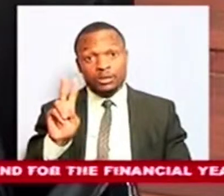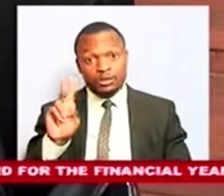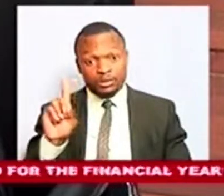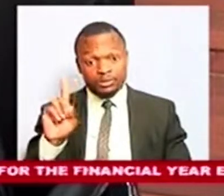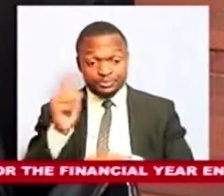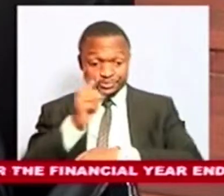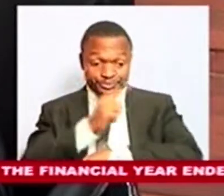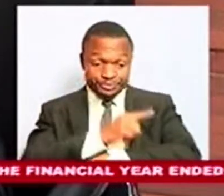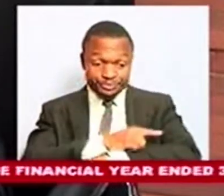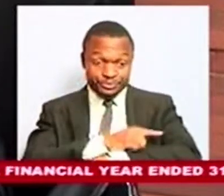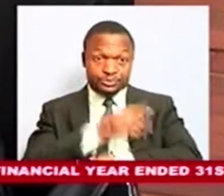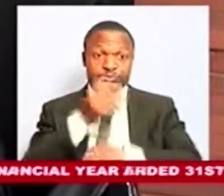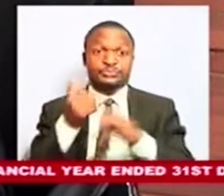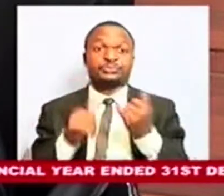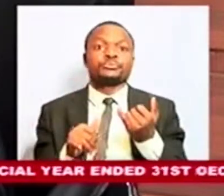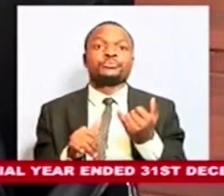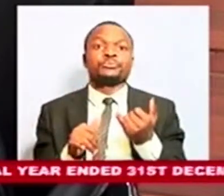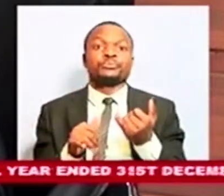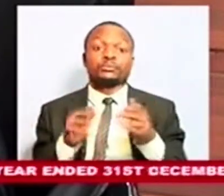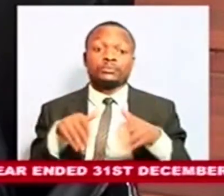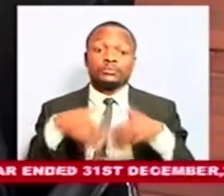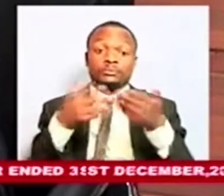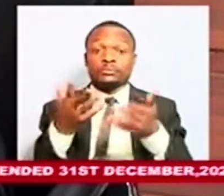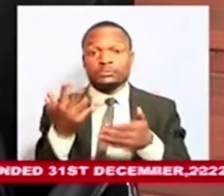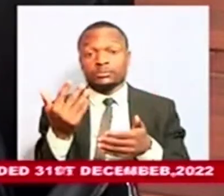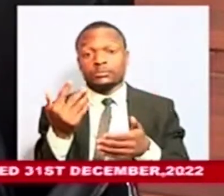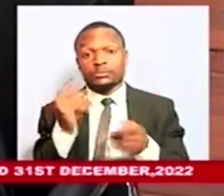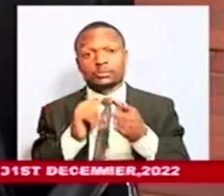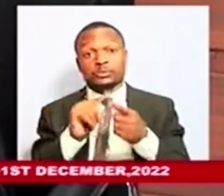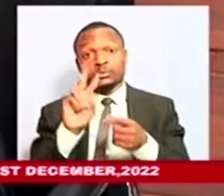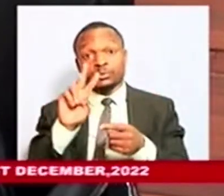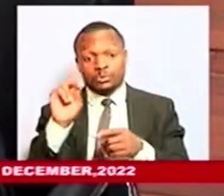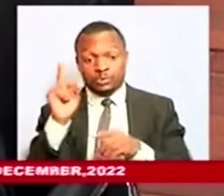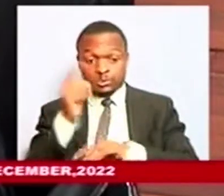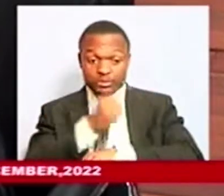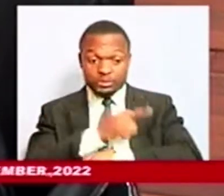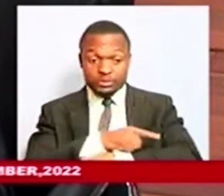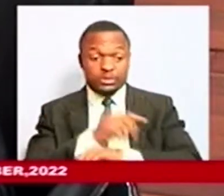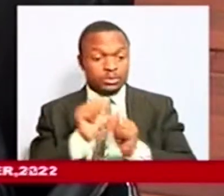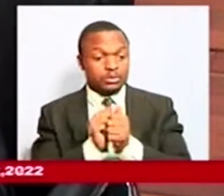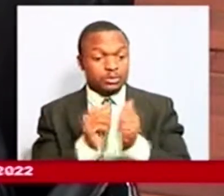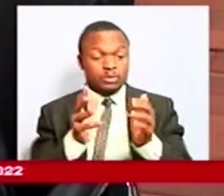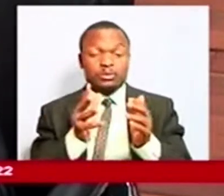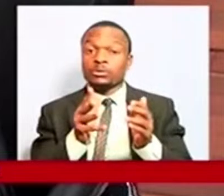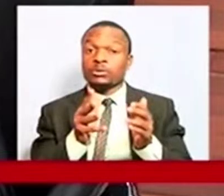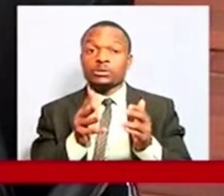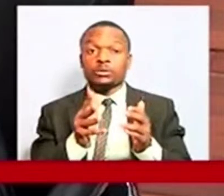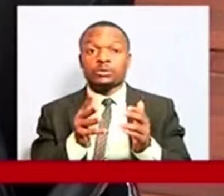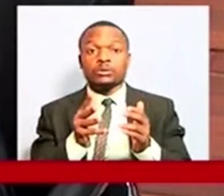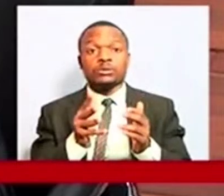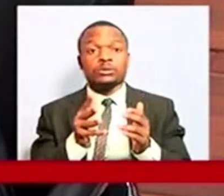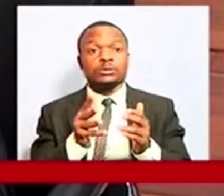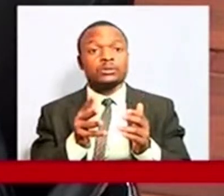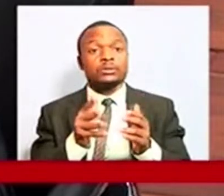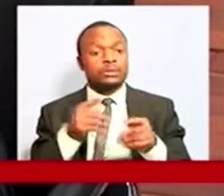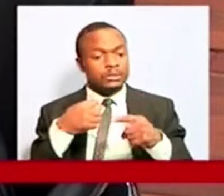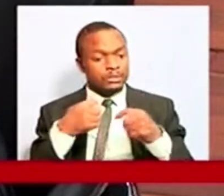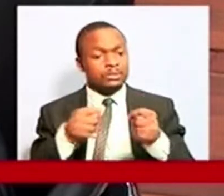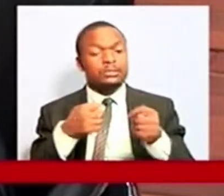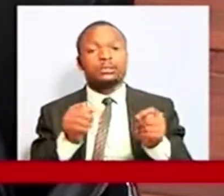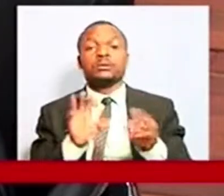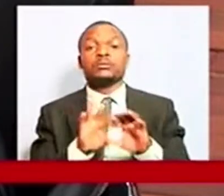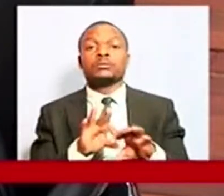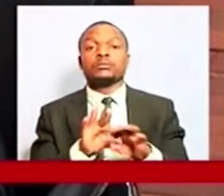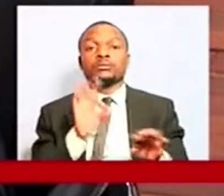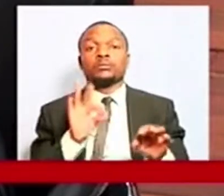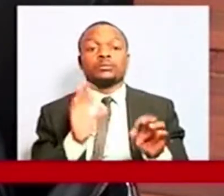21 days elapsed. I'm sure they give 15 to 21 days. Chair, without making those follow-ups, and yet